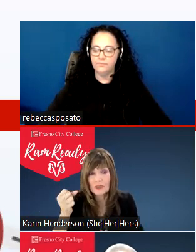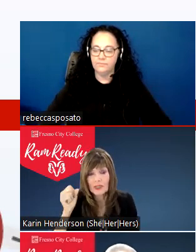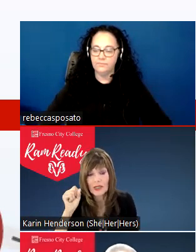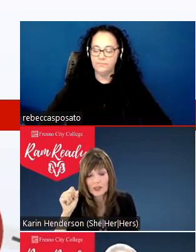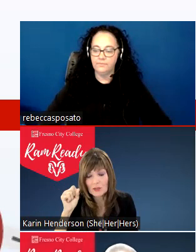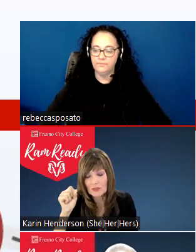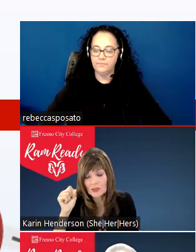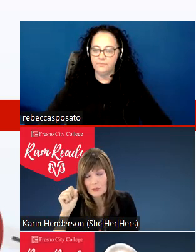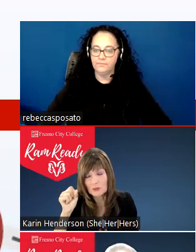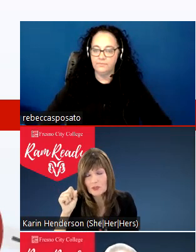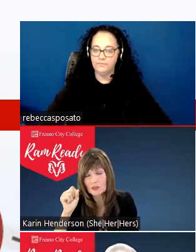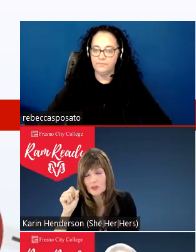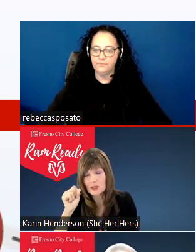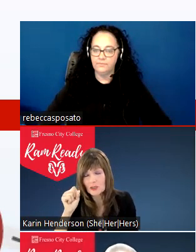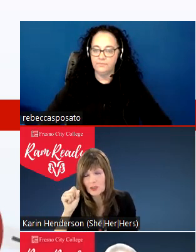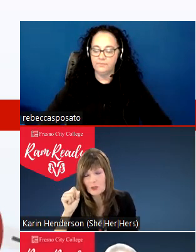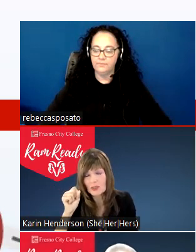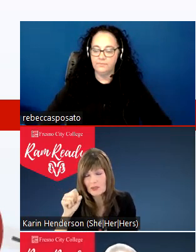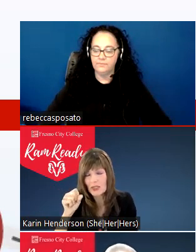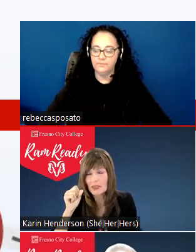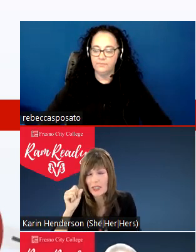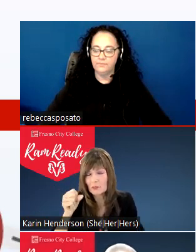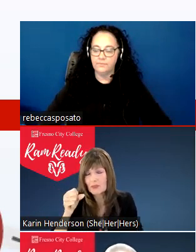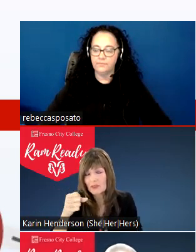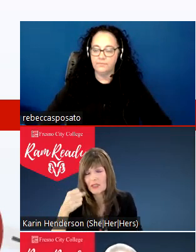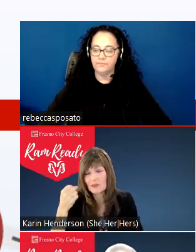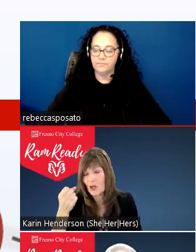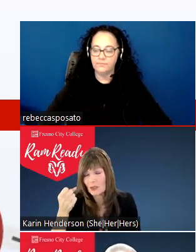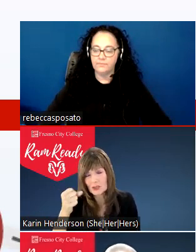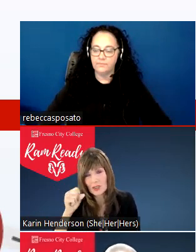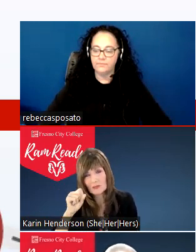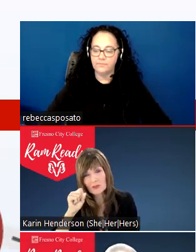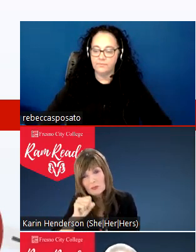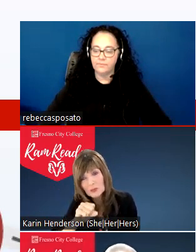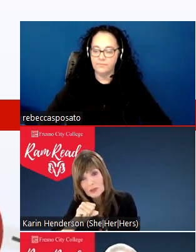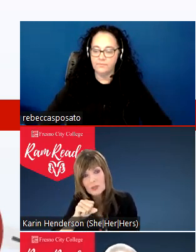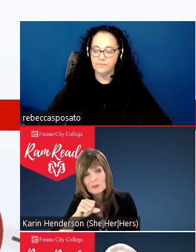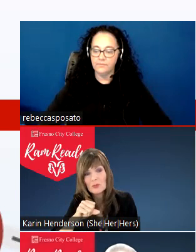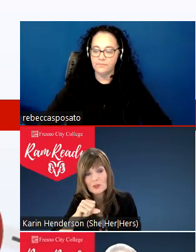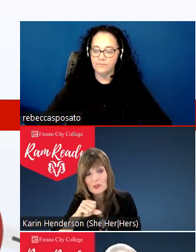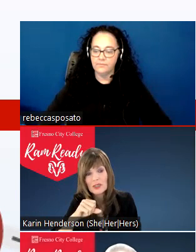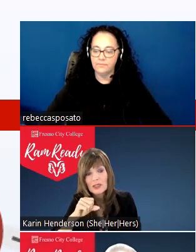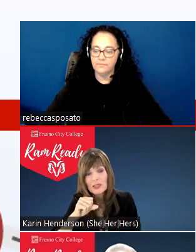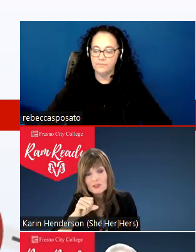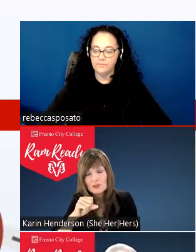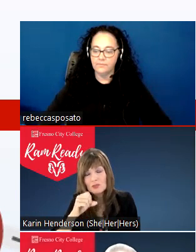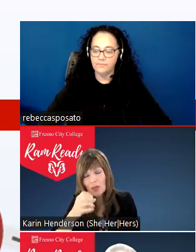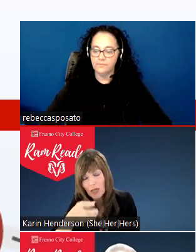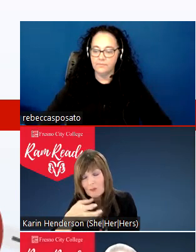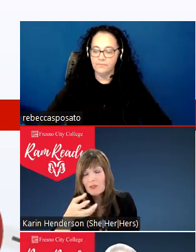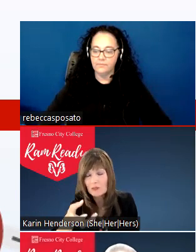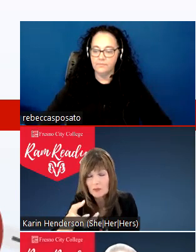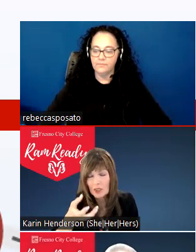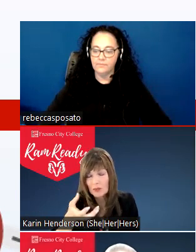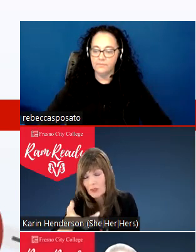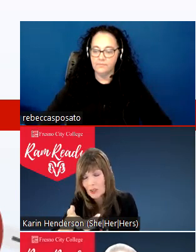interview? Another thing that research has shown is that campus life, college life is really important. And so if you